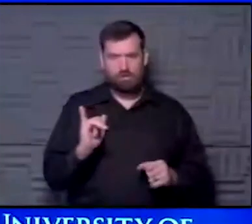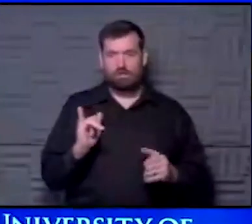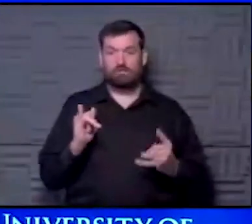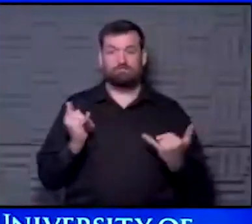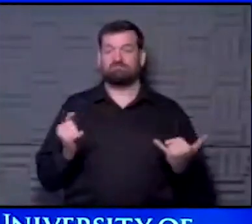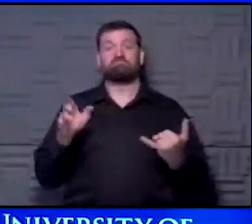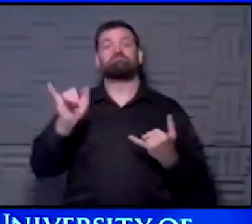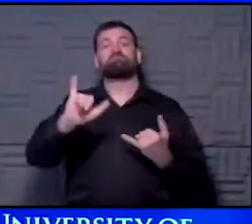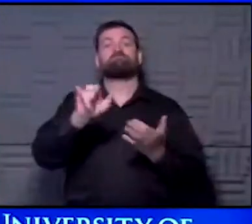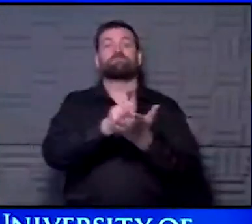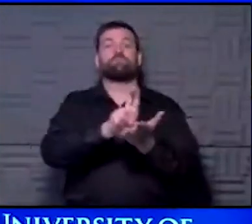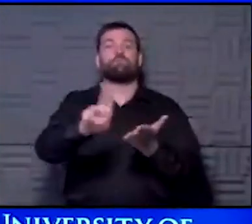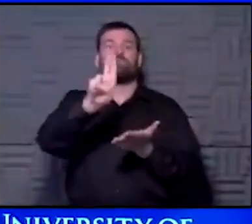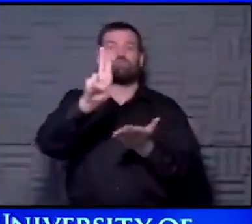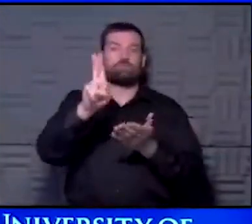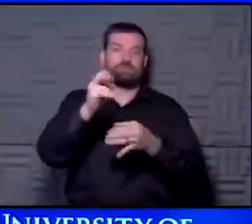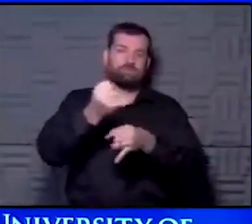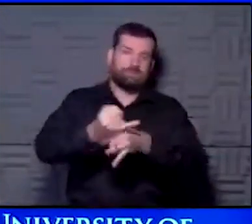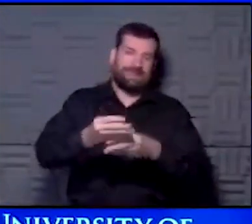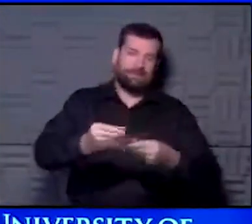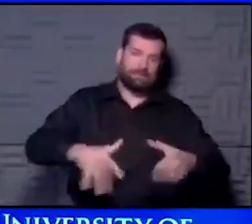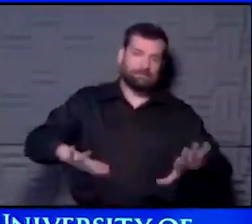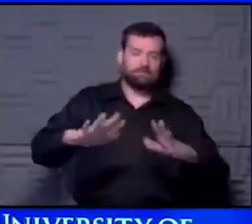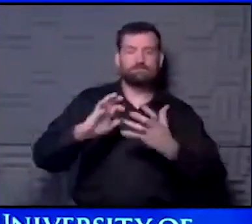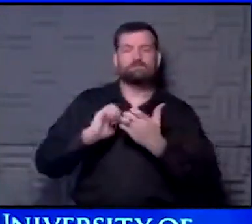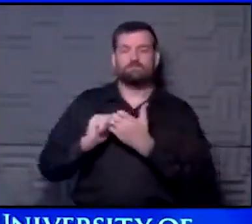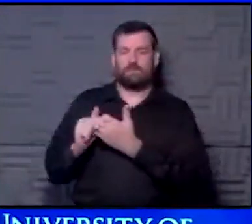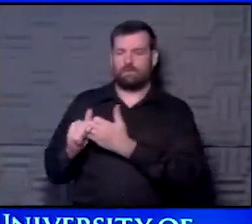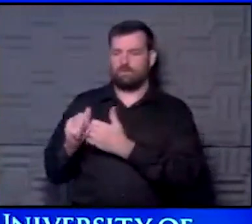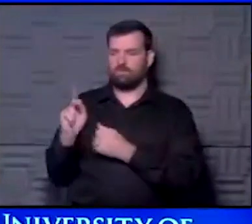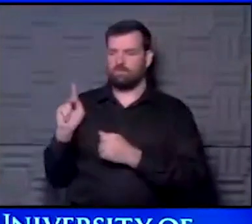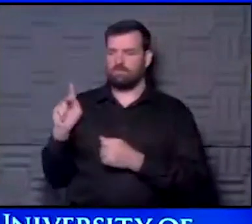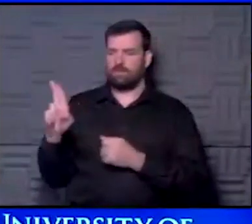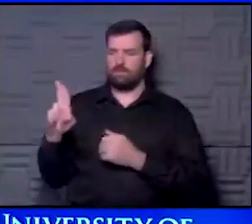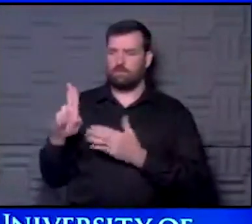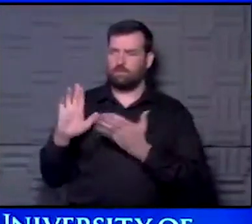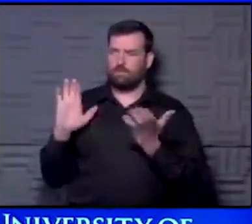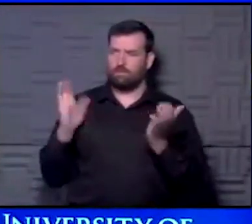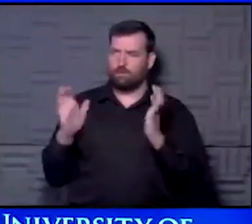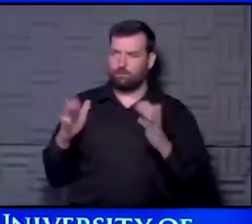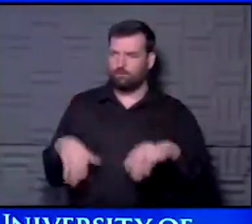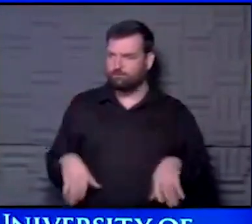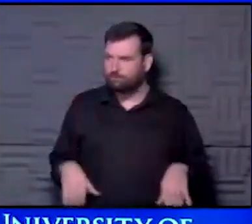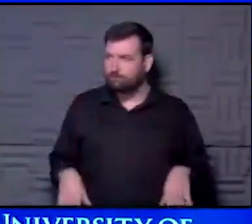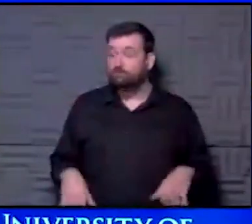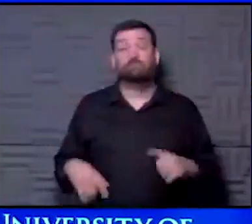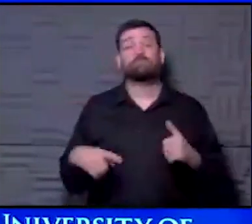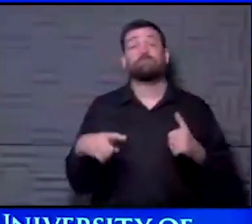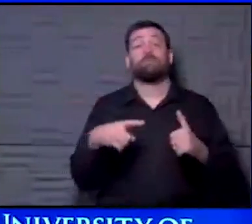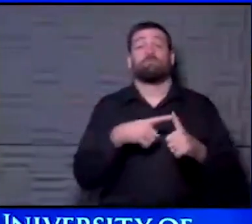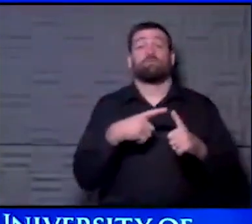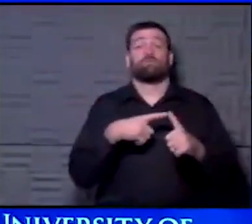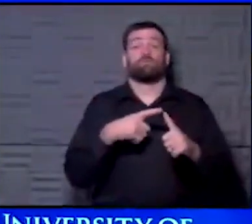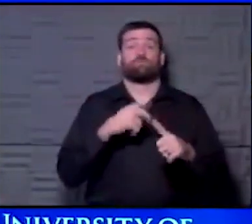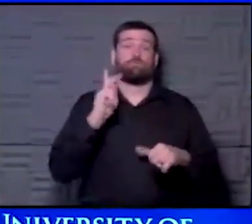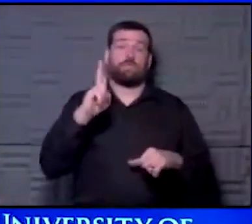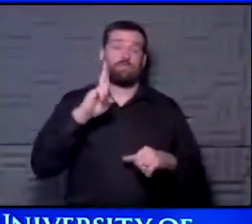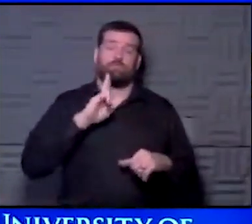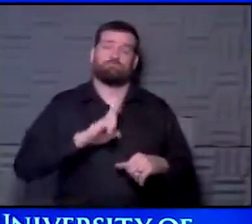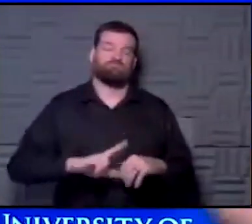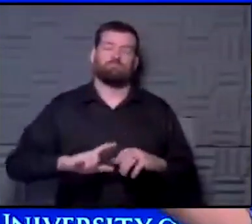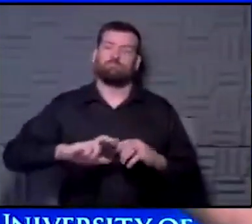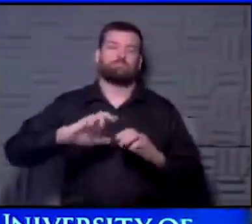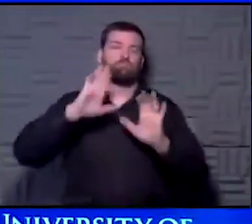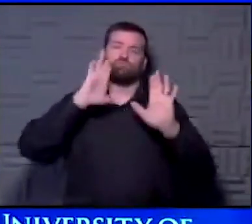like a university campus? And how does KU compare? Yeah. Well, the first thing is that KU does a great job, I